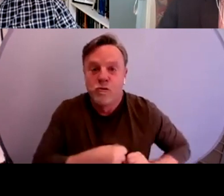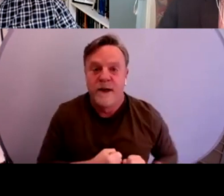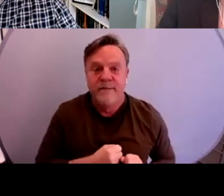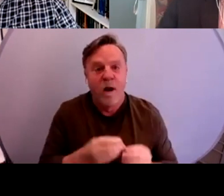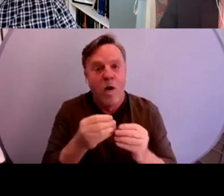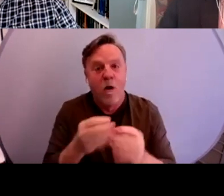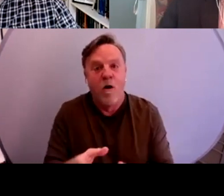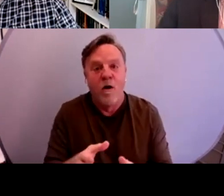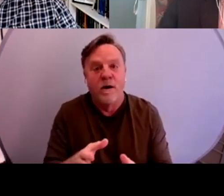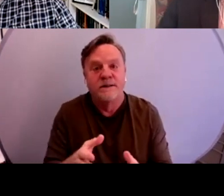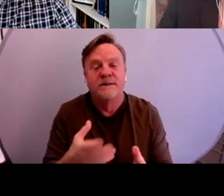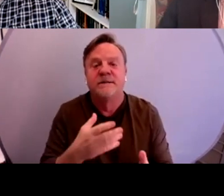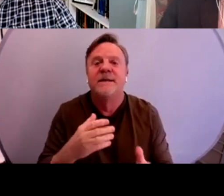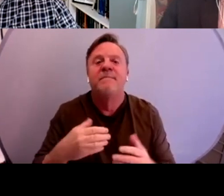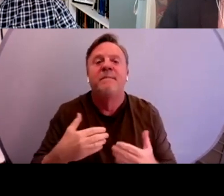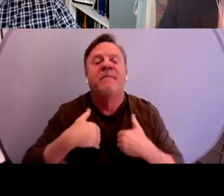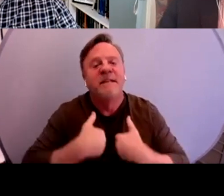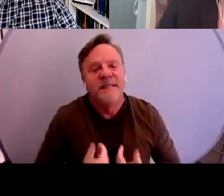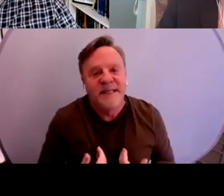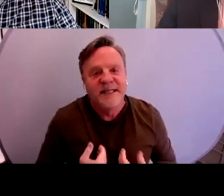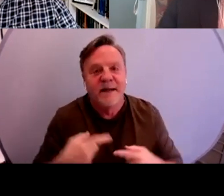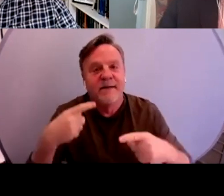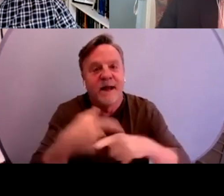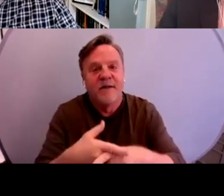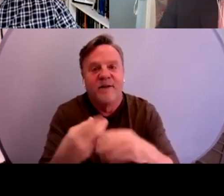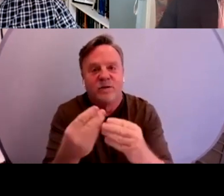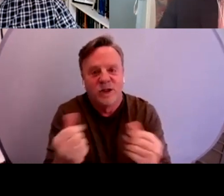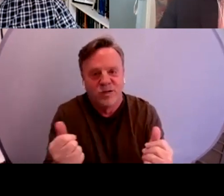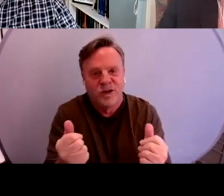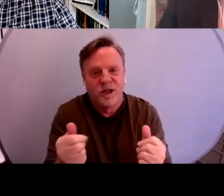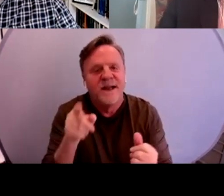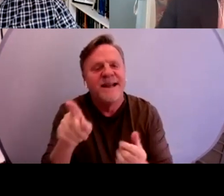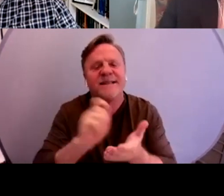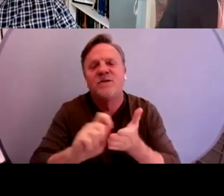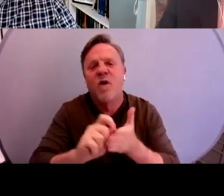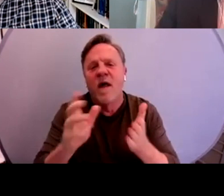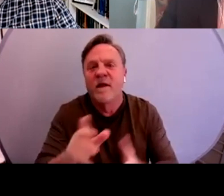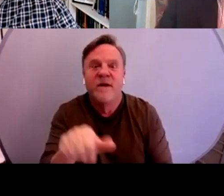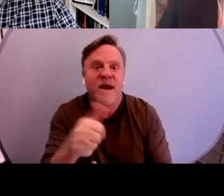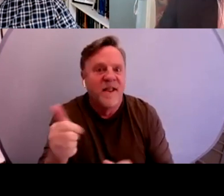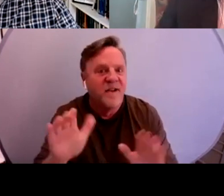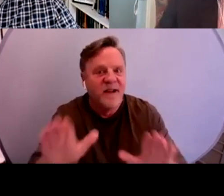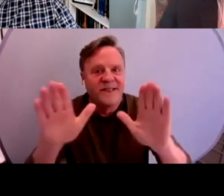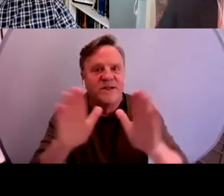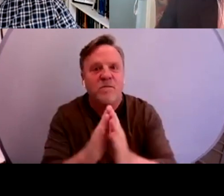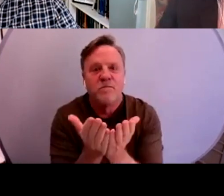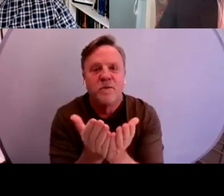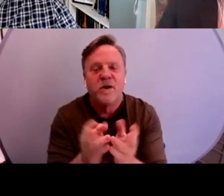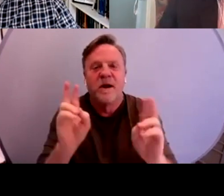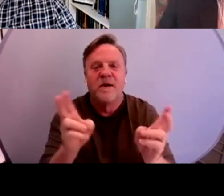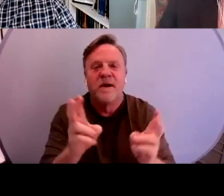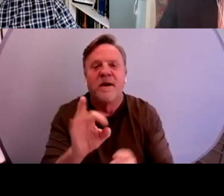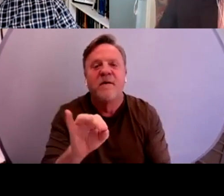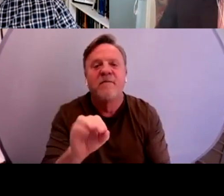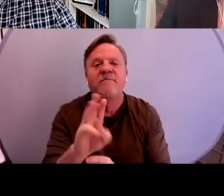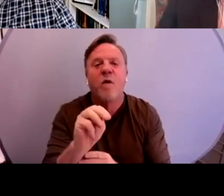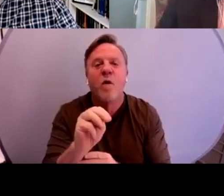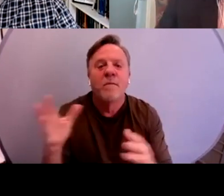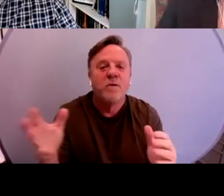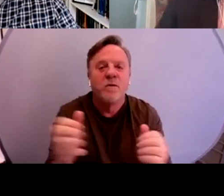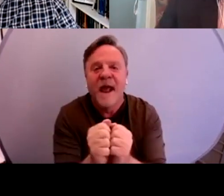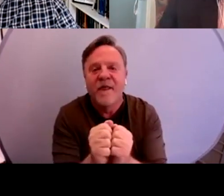fatigue, and conflict resolution. And he is the author of another excellent book, Formed Together,